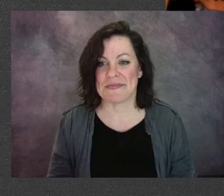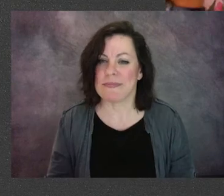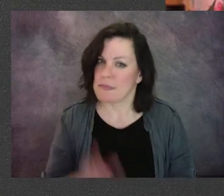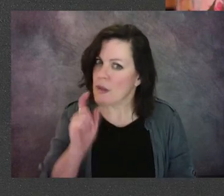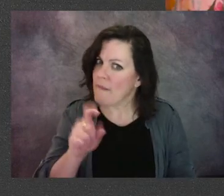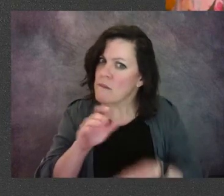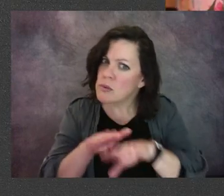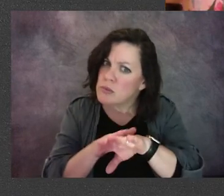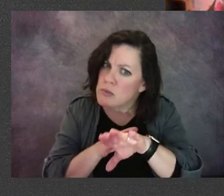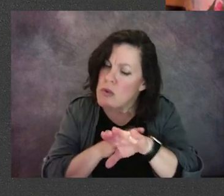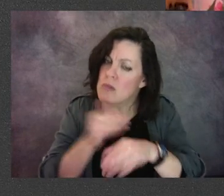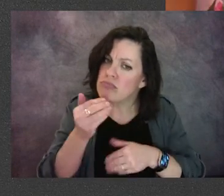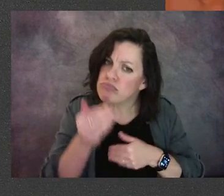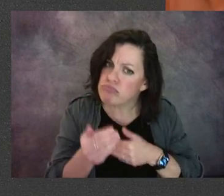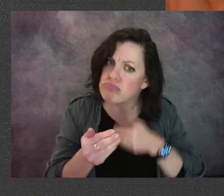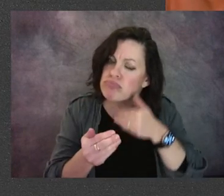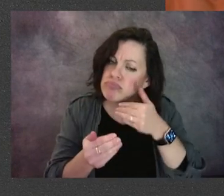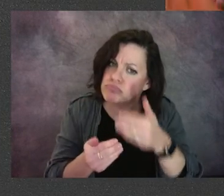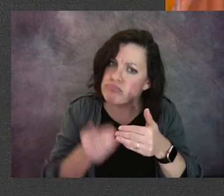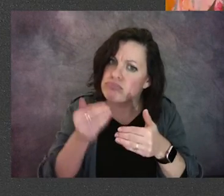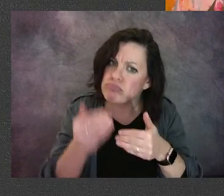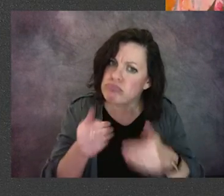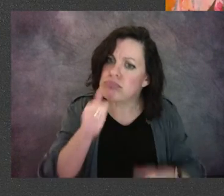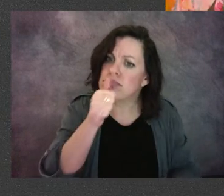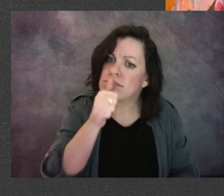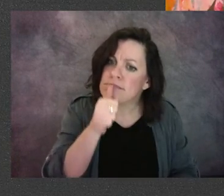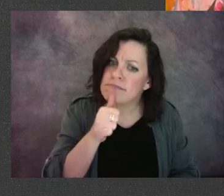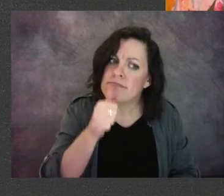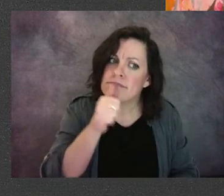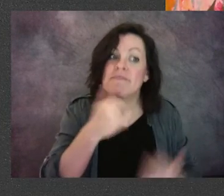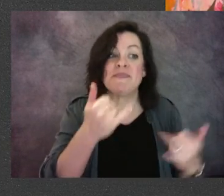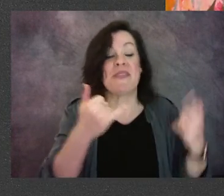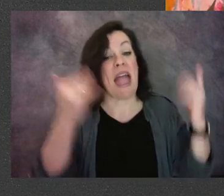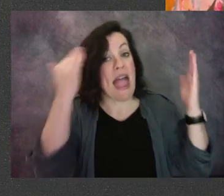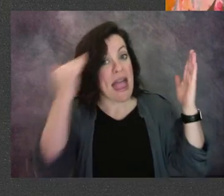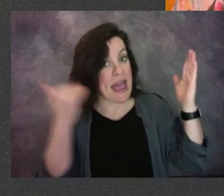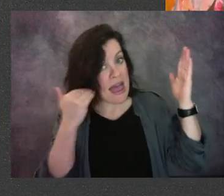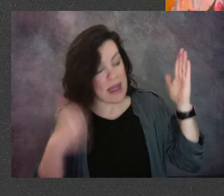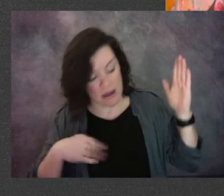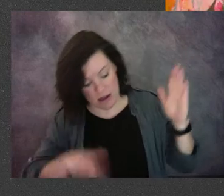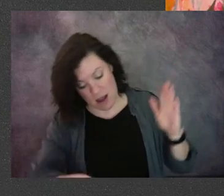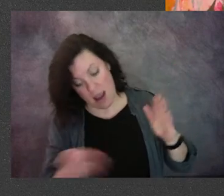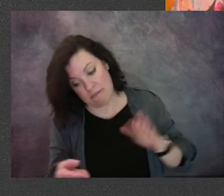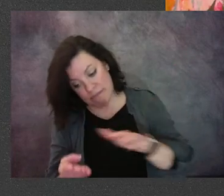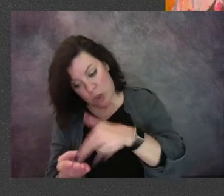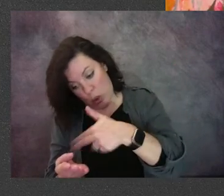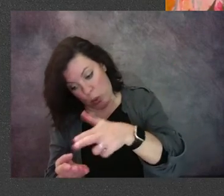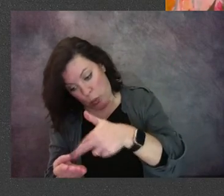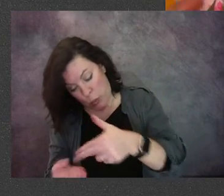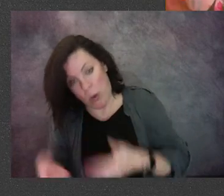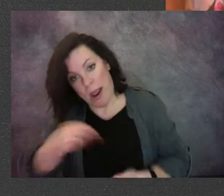Gonna need some persistence here. I'm gonna put a little glue here for the head.